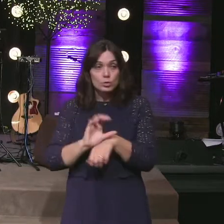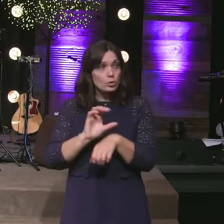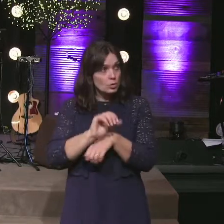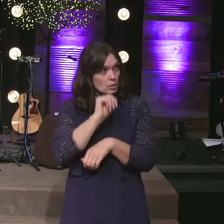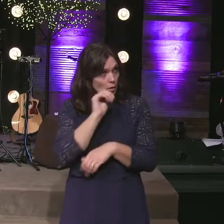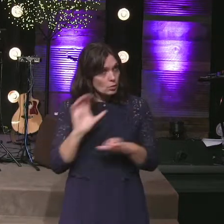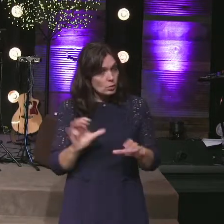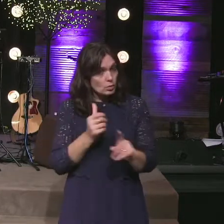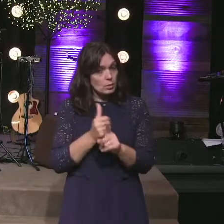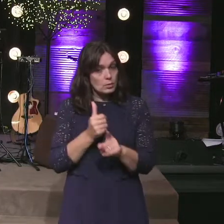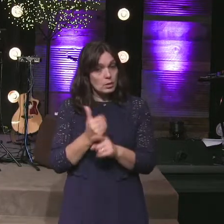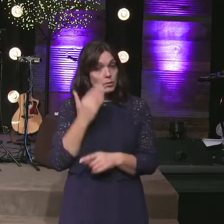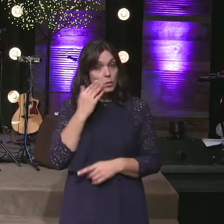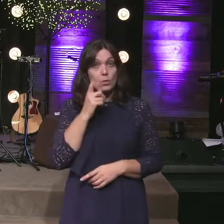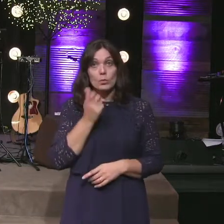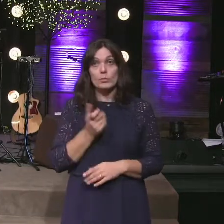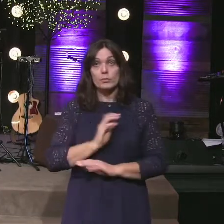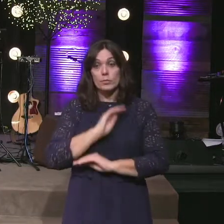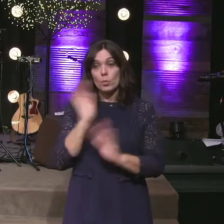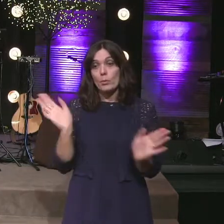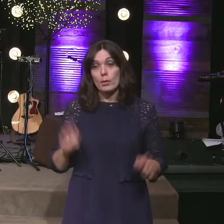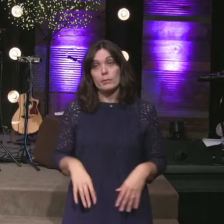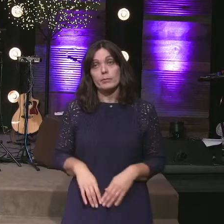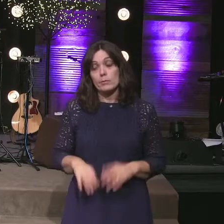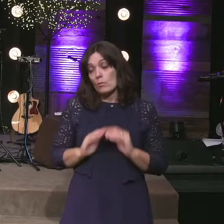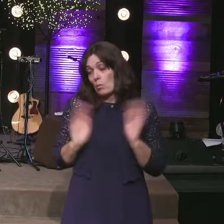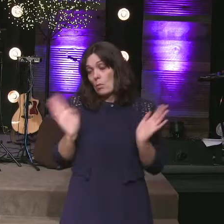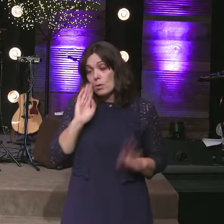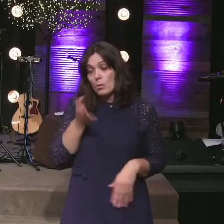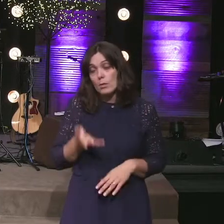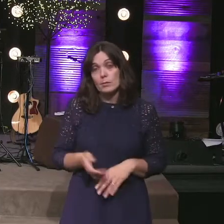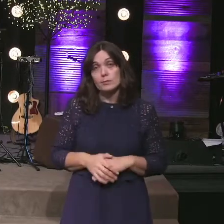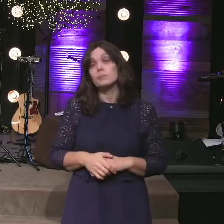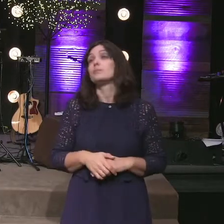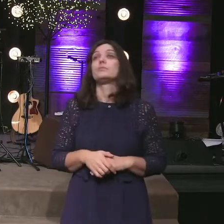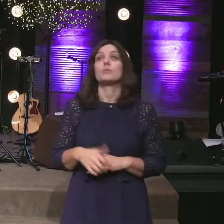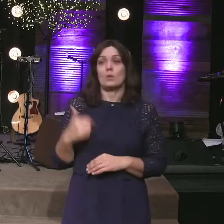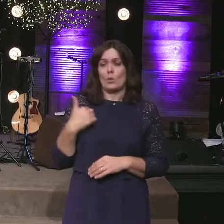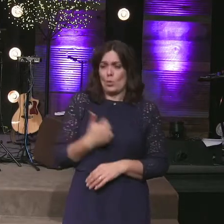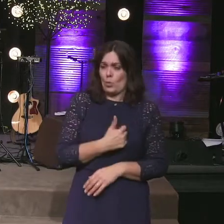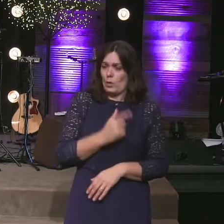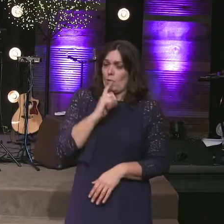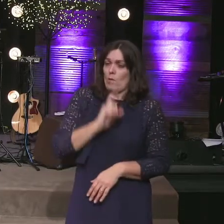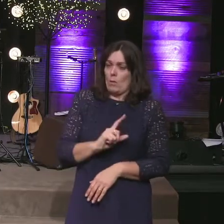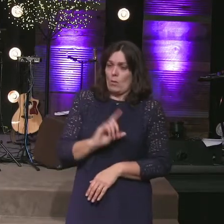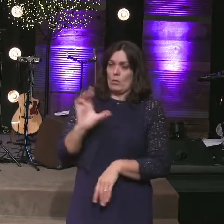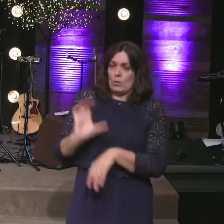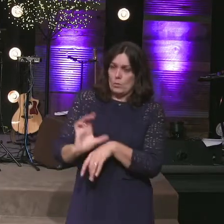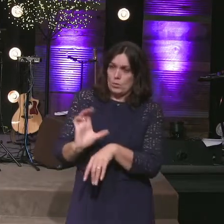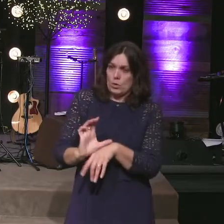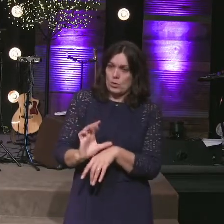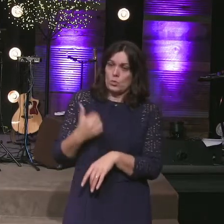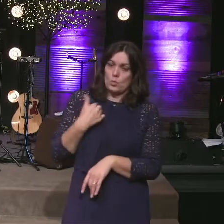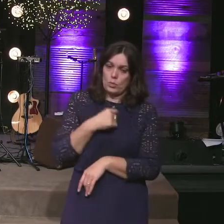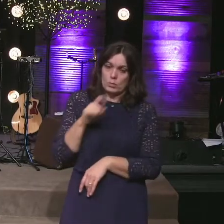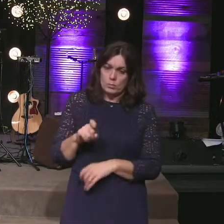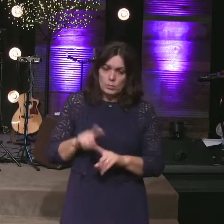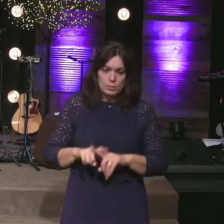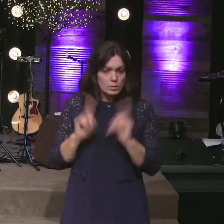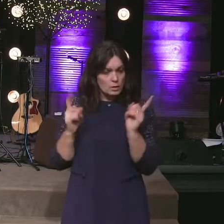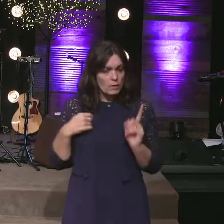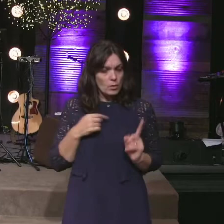who? Nobody. That's who. We're the church. We're supposed to be different. There's supposed to be